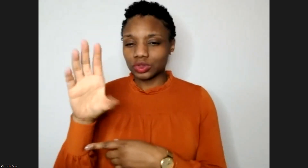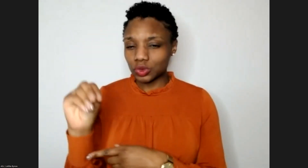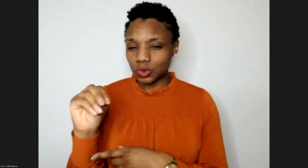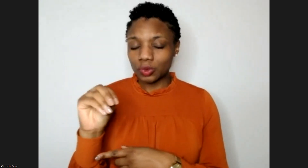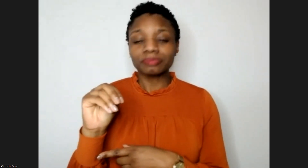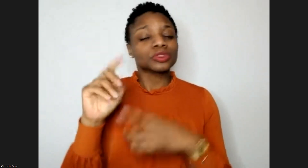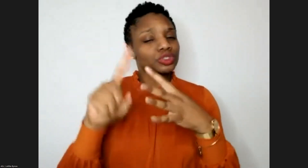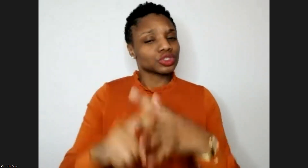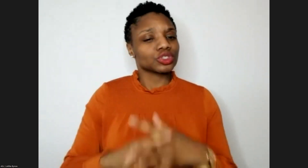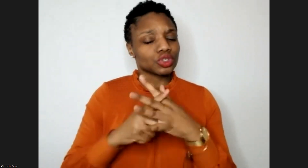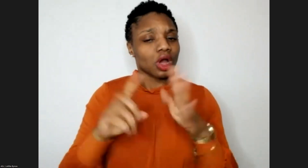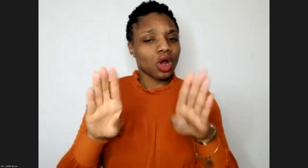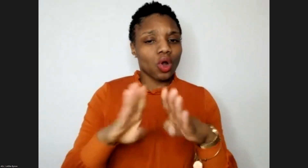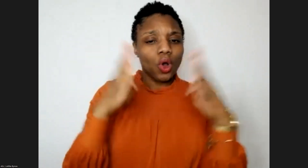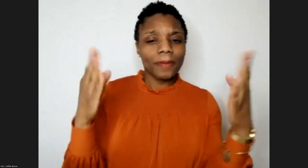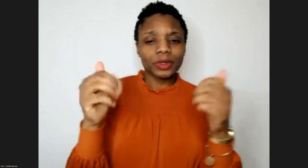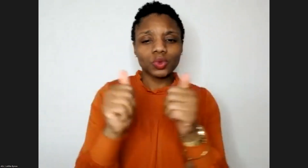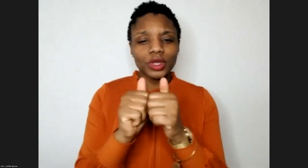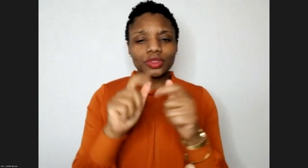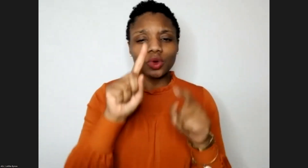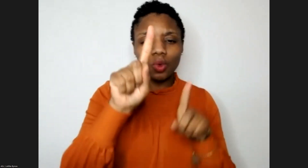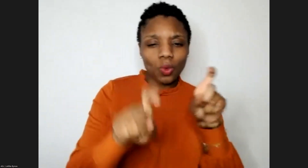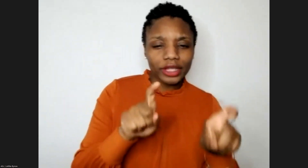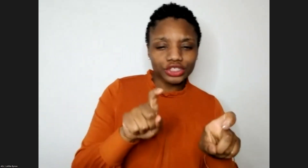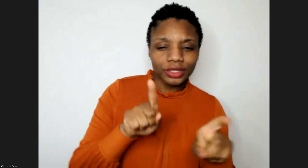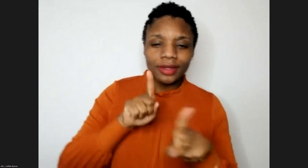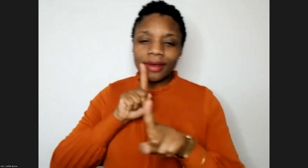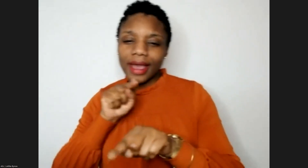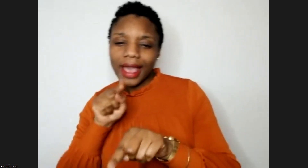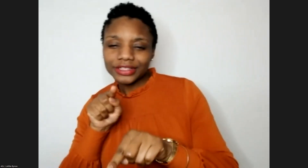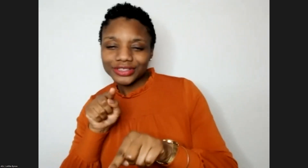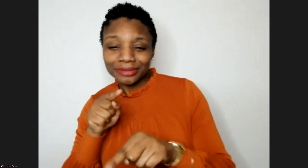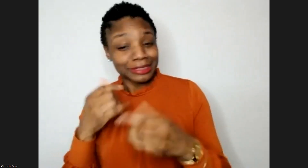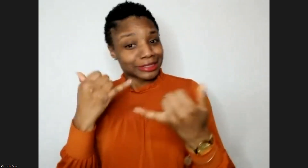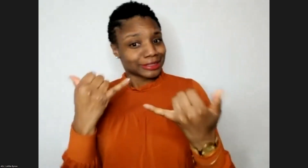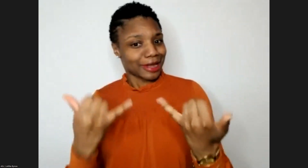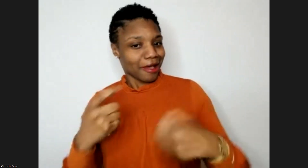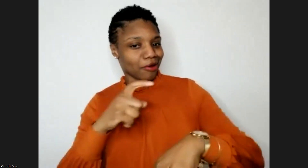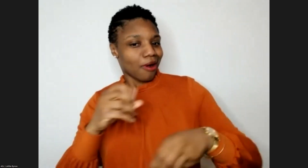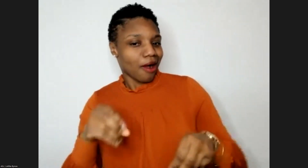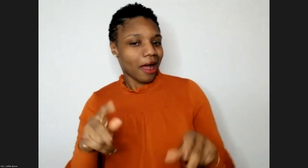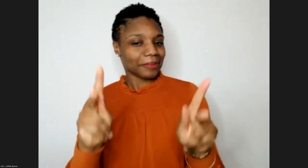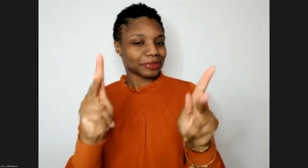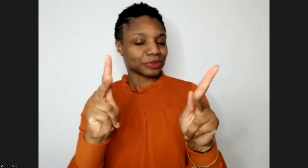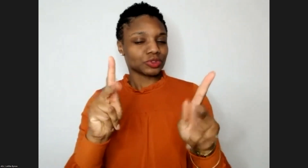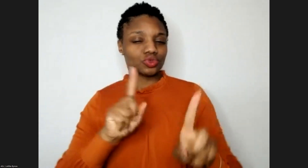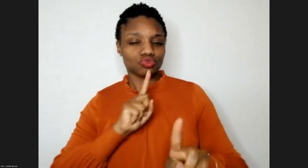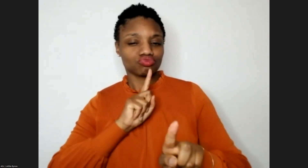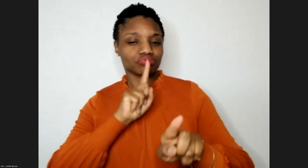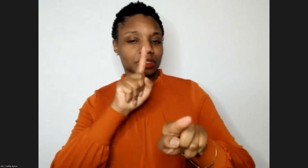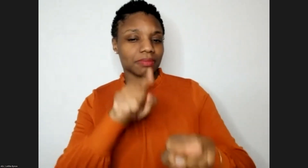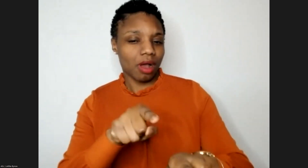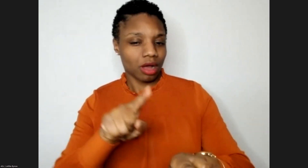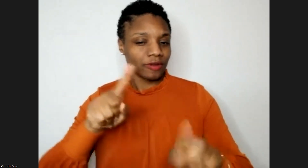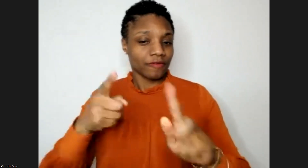the beginning of the meeting and at the end of the meeting. So because we do have a little bit of time, I'll just address the first